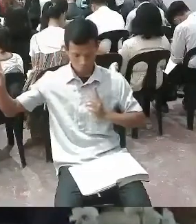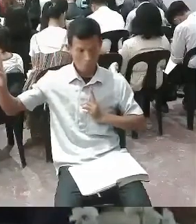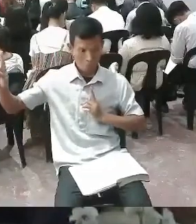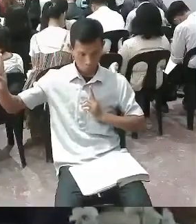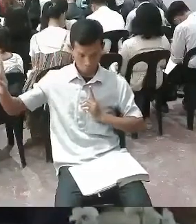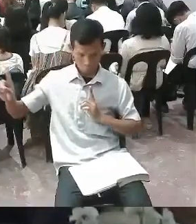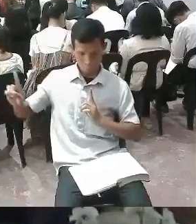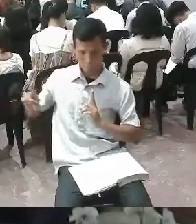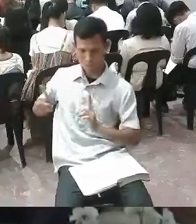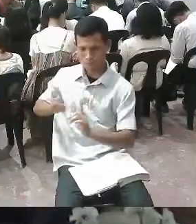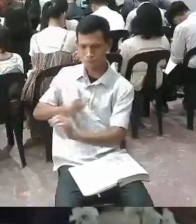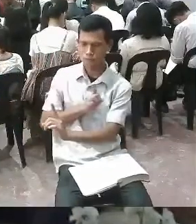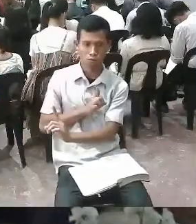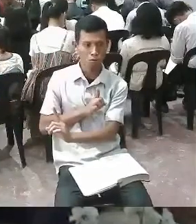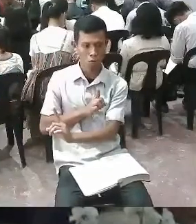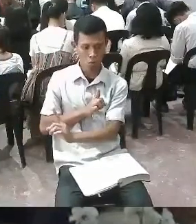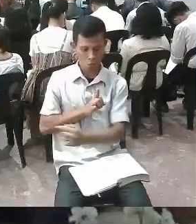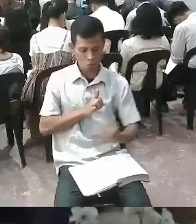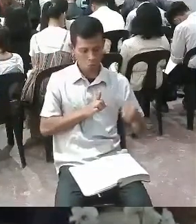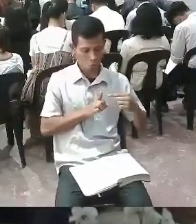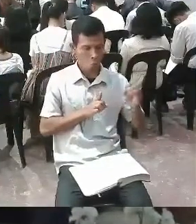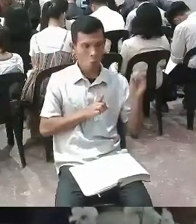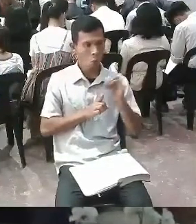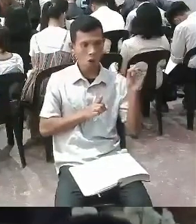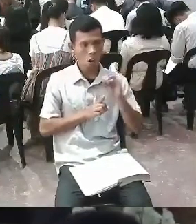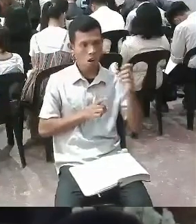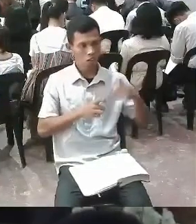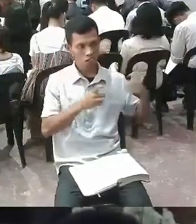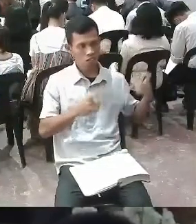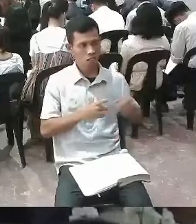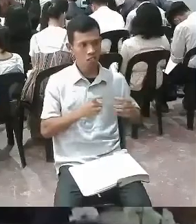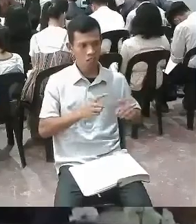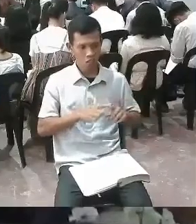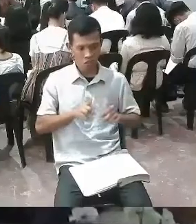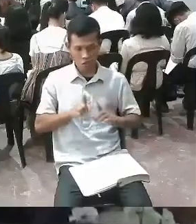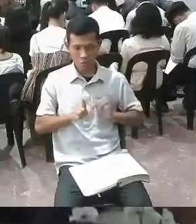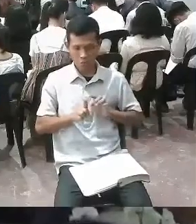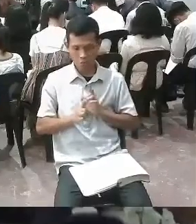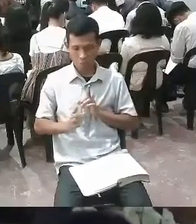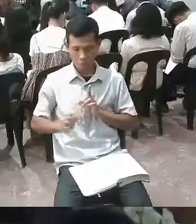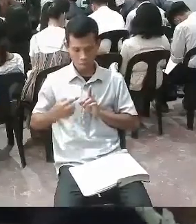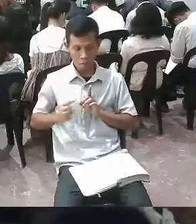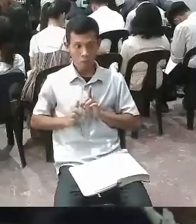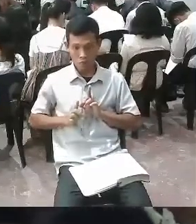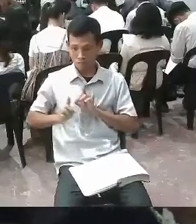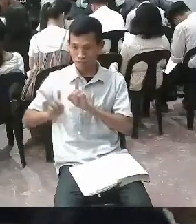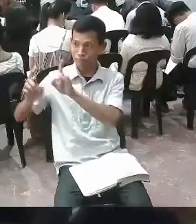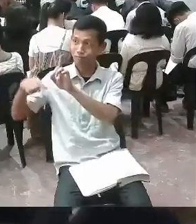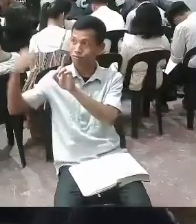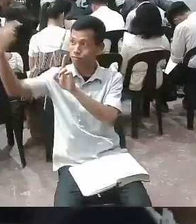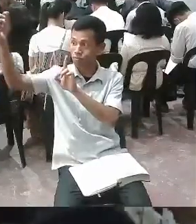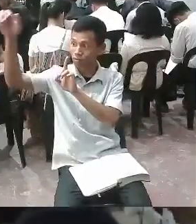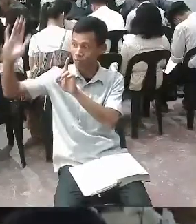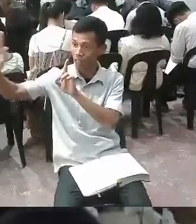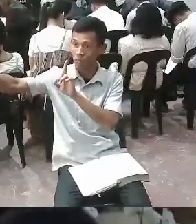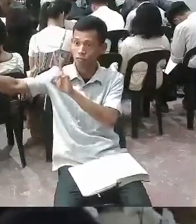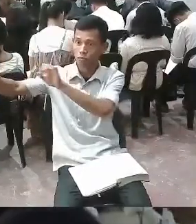we might be made the righteousness of God